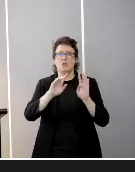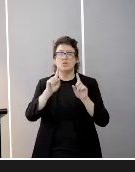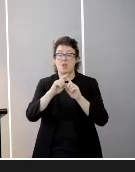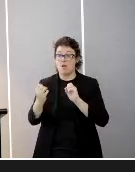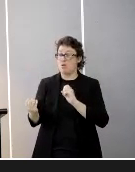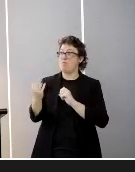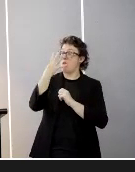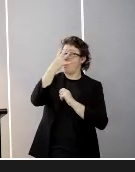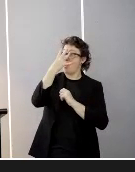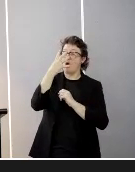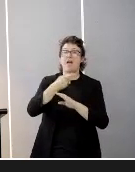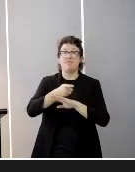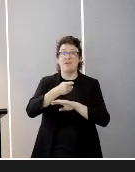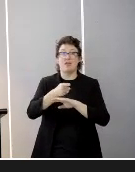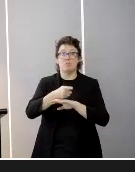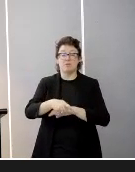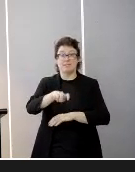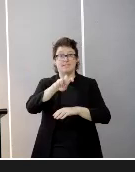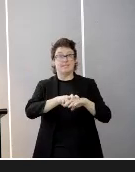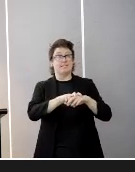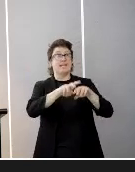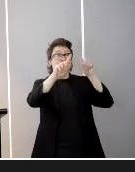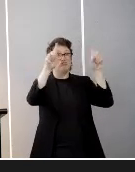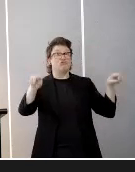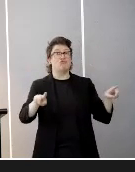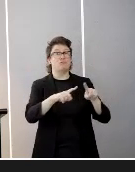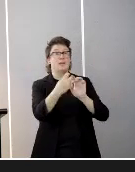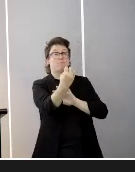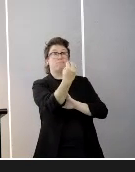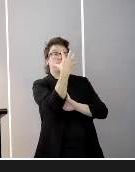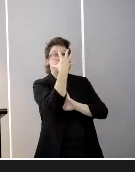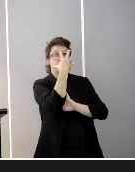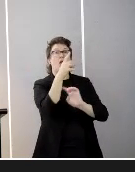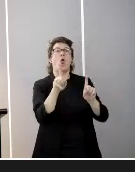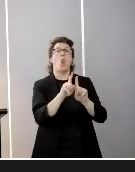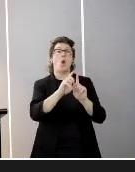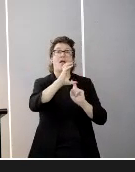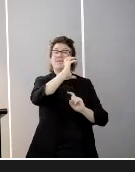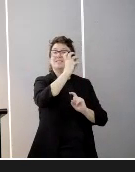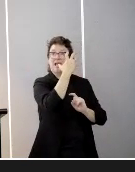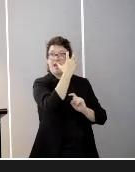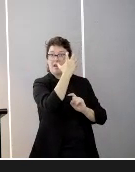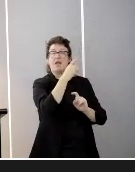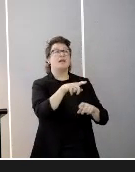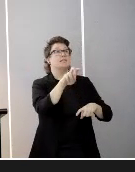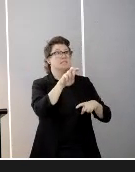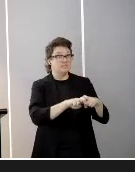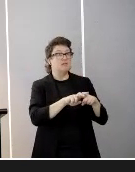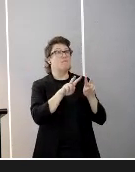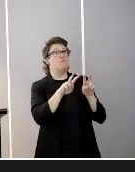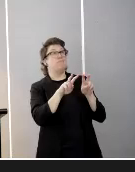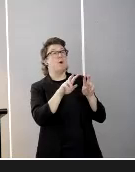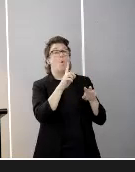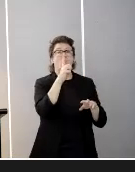that kind of requires someone to sit in front of a really bright screen that kind of simulates the sun. And they might sit in front of that for an hour to kind